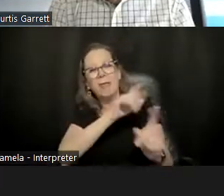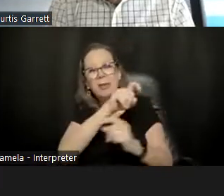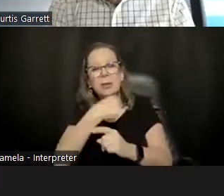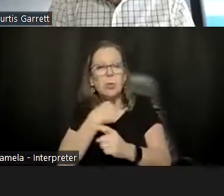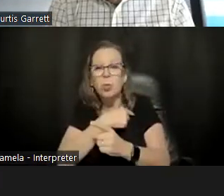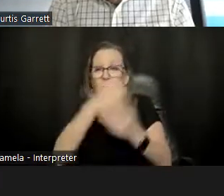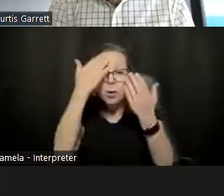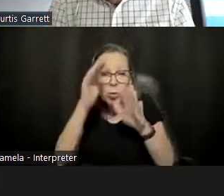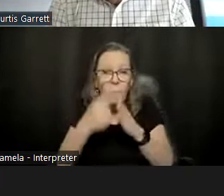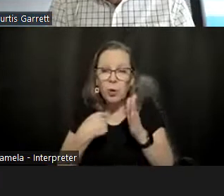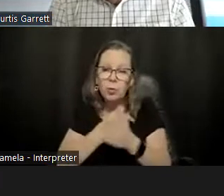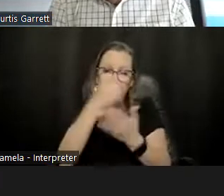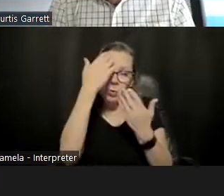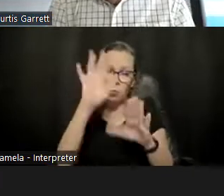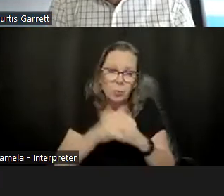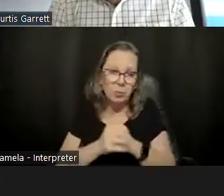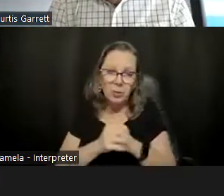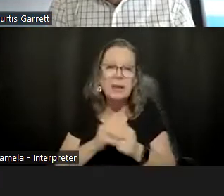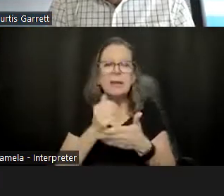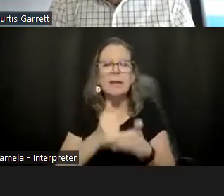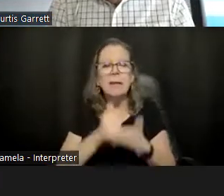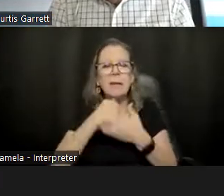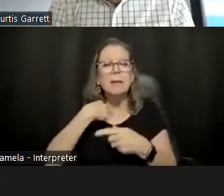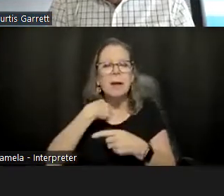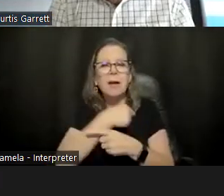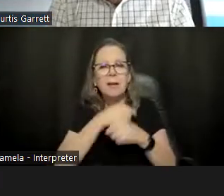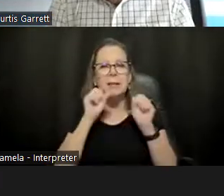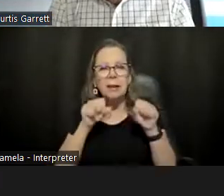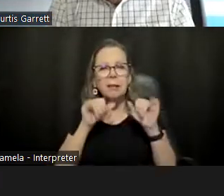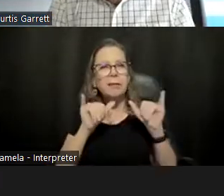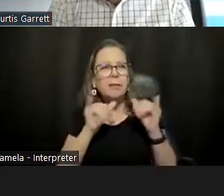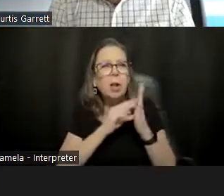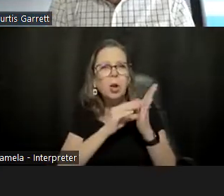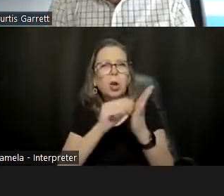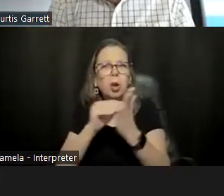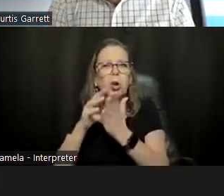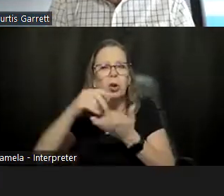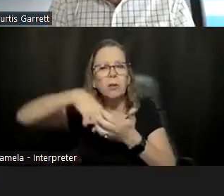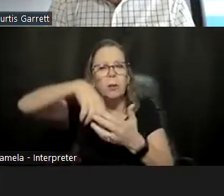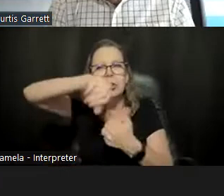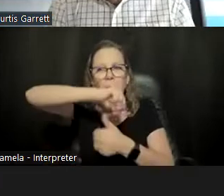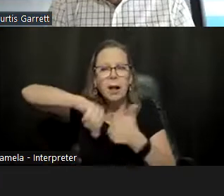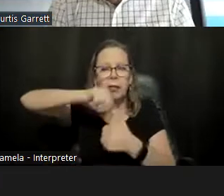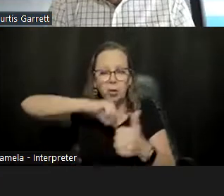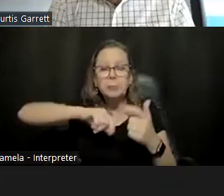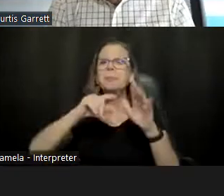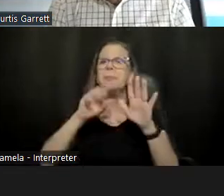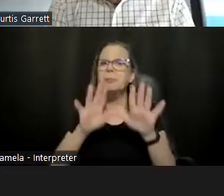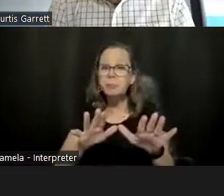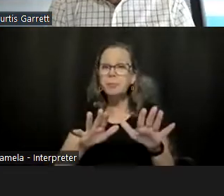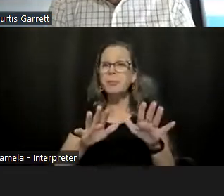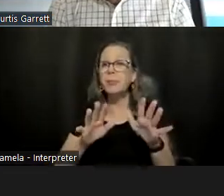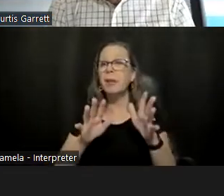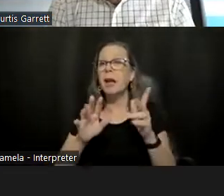us be able to learn from each other. With that,